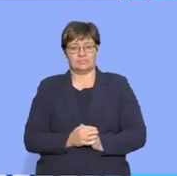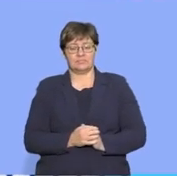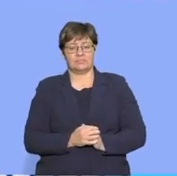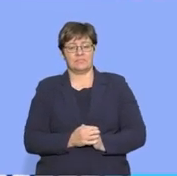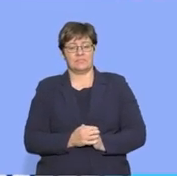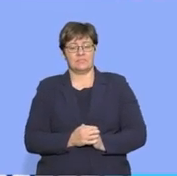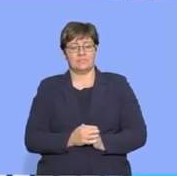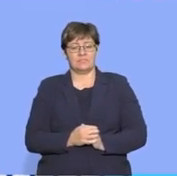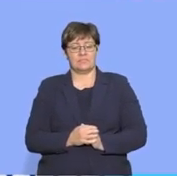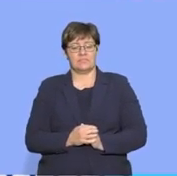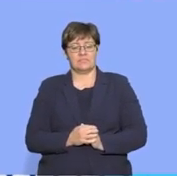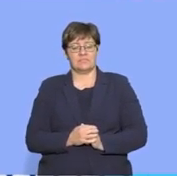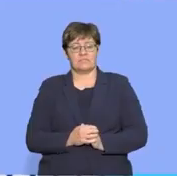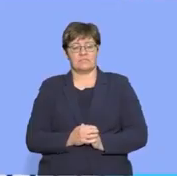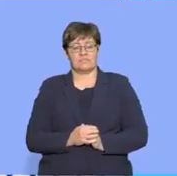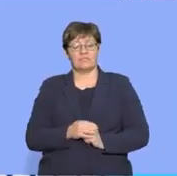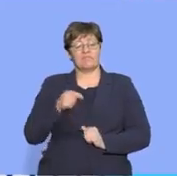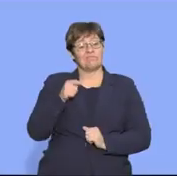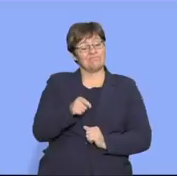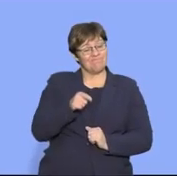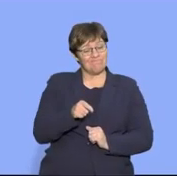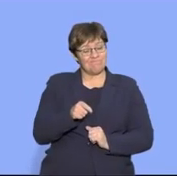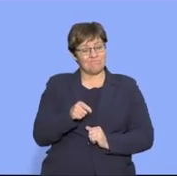animals on earth, came into being.